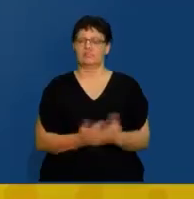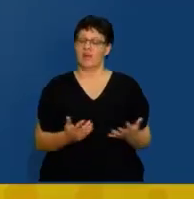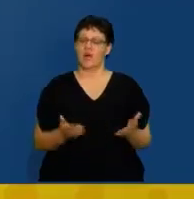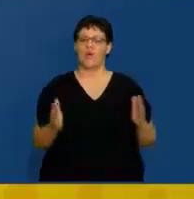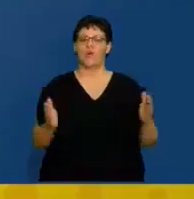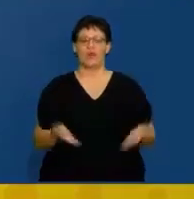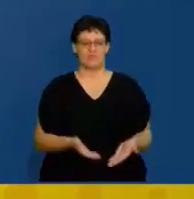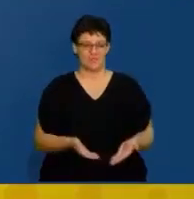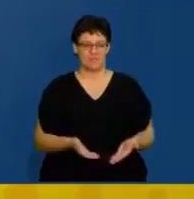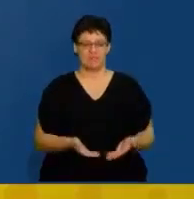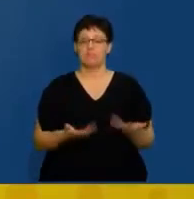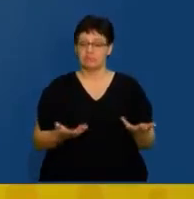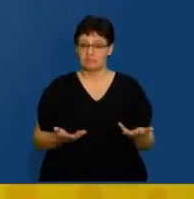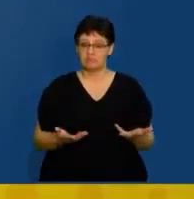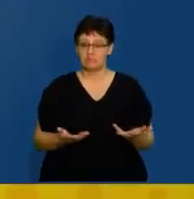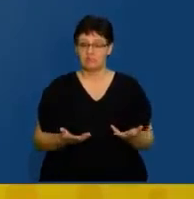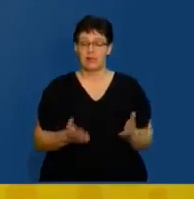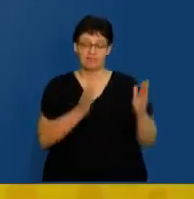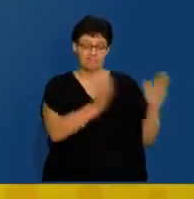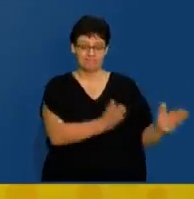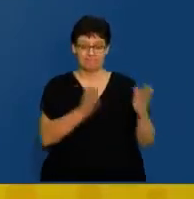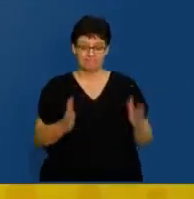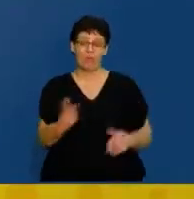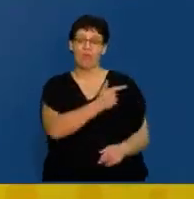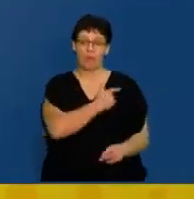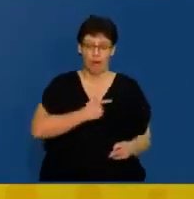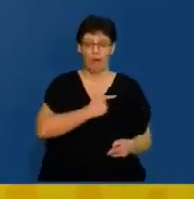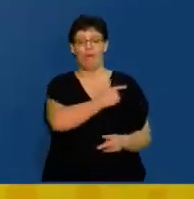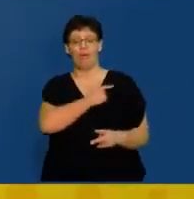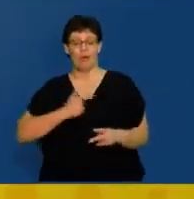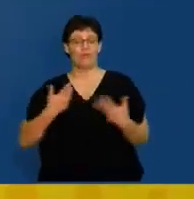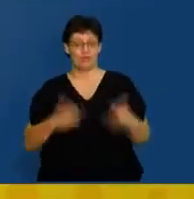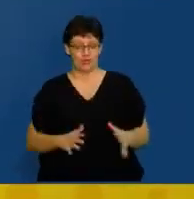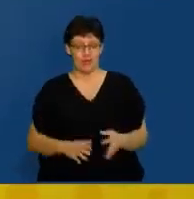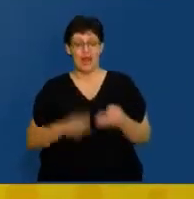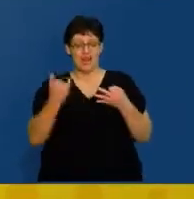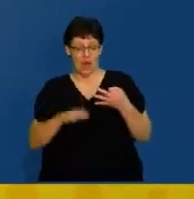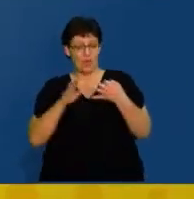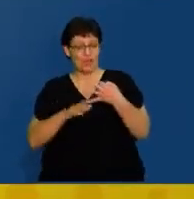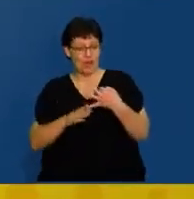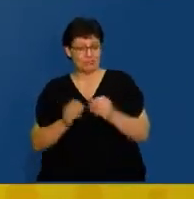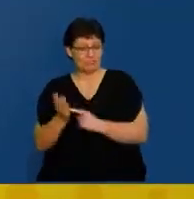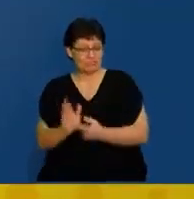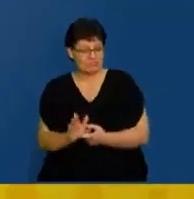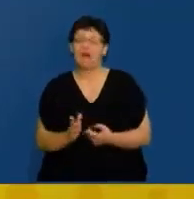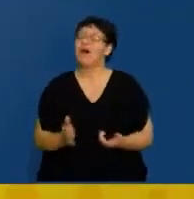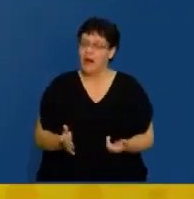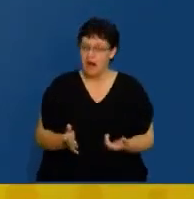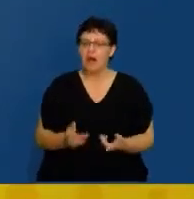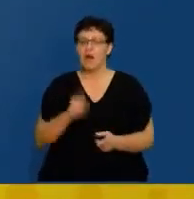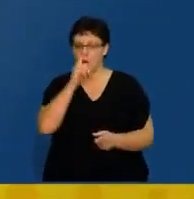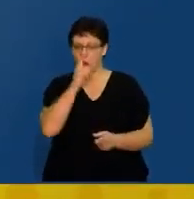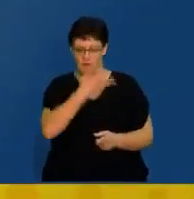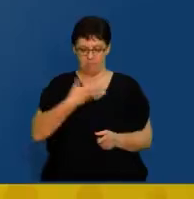Welcome, guys. It's been 2 long sessions. We're going to stick it out. We're going to get into a session now where we're going to look at sex-linked